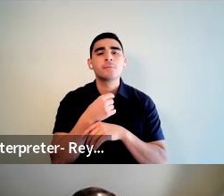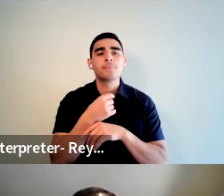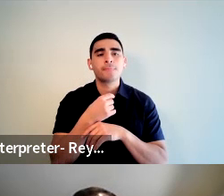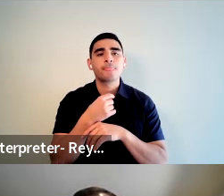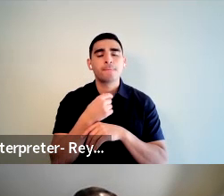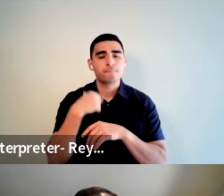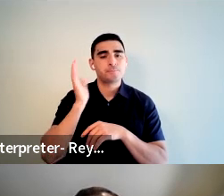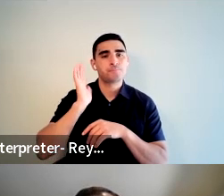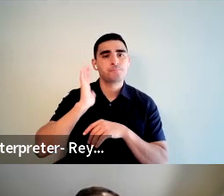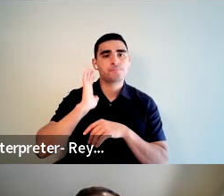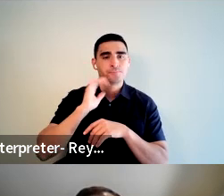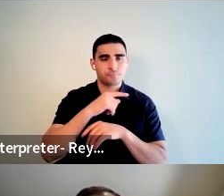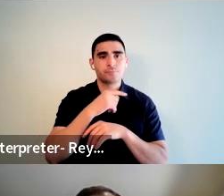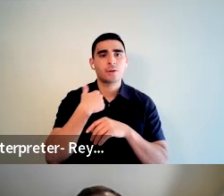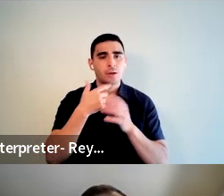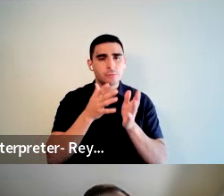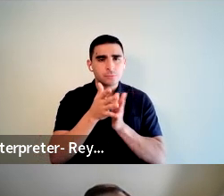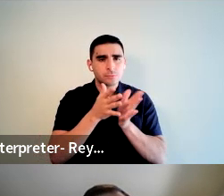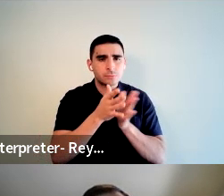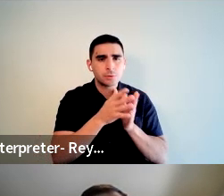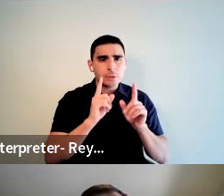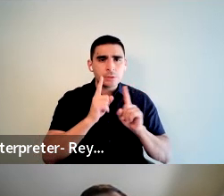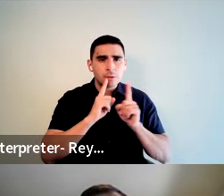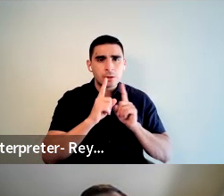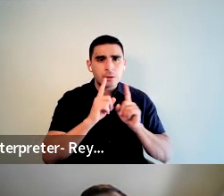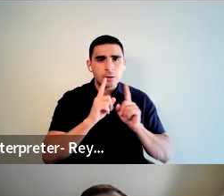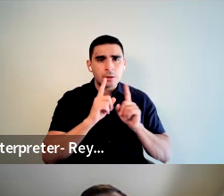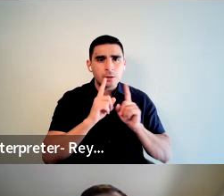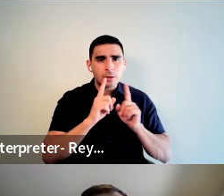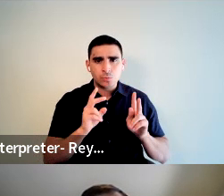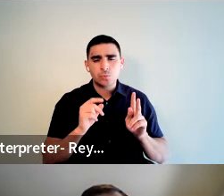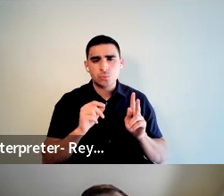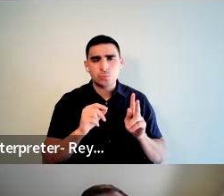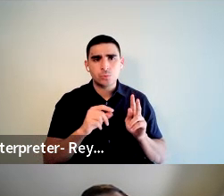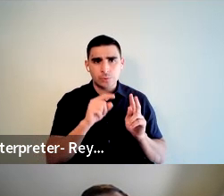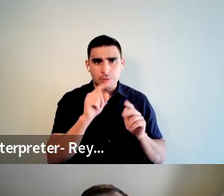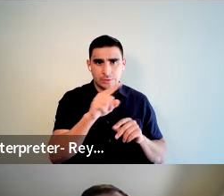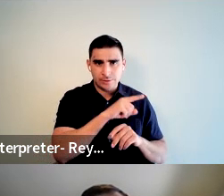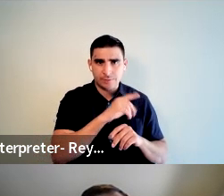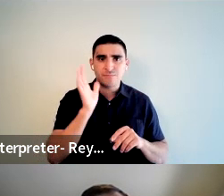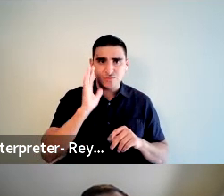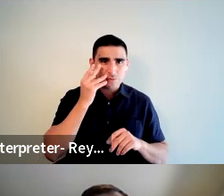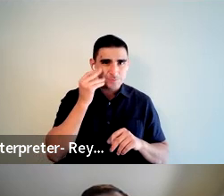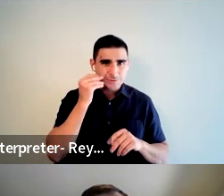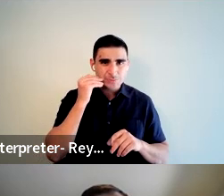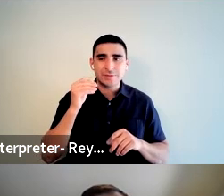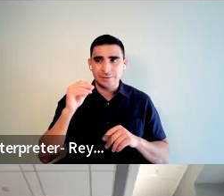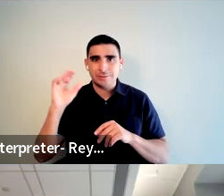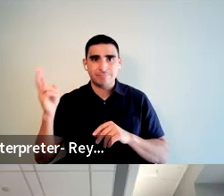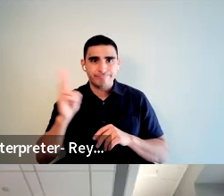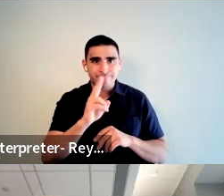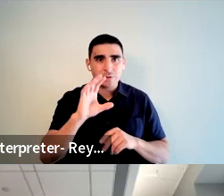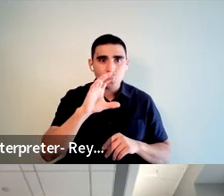some conversation with people who have been, who have gone through the co-responder